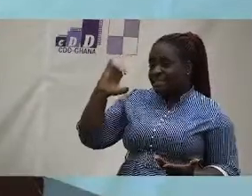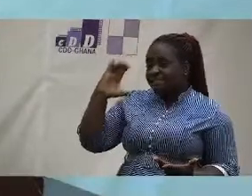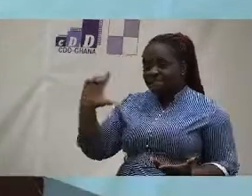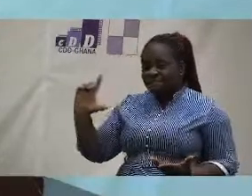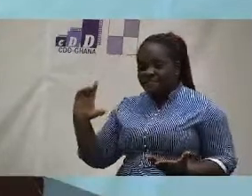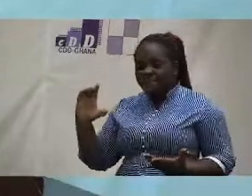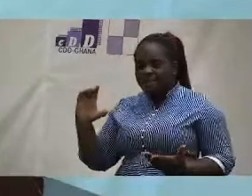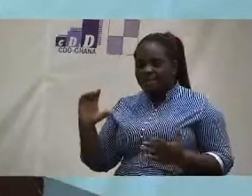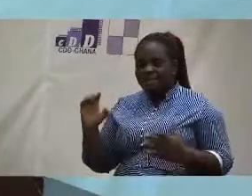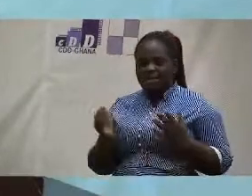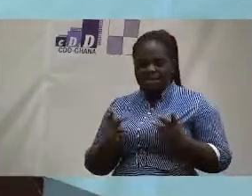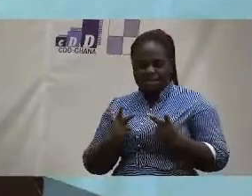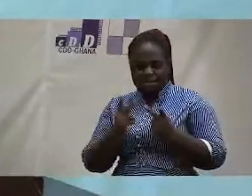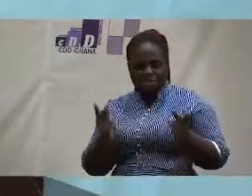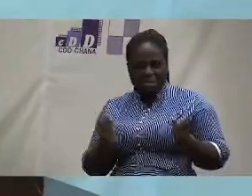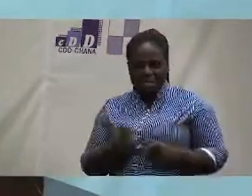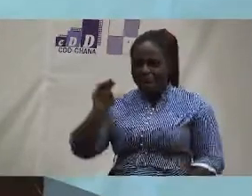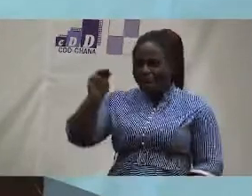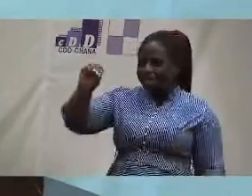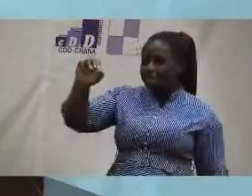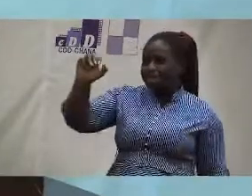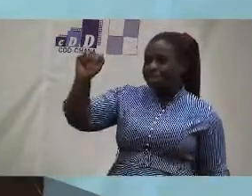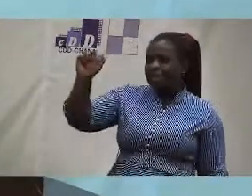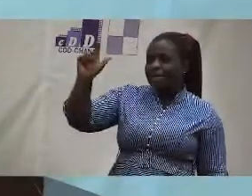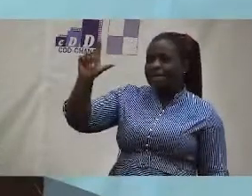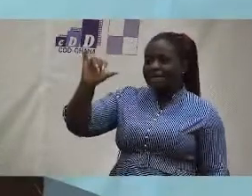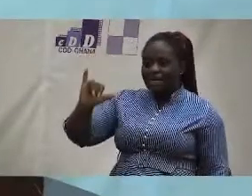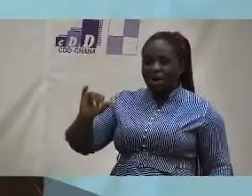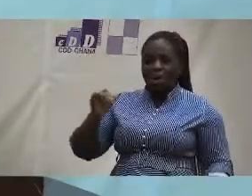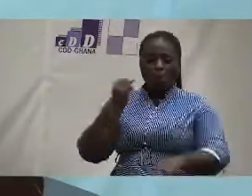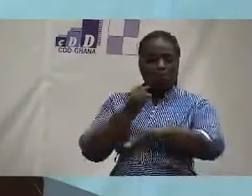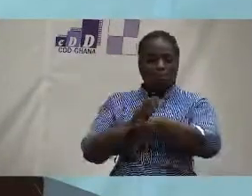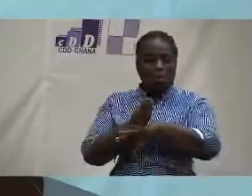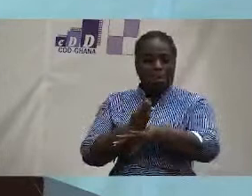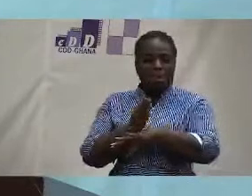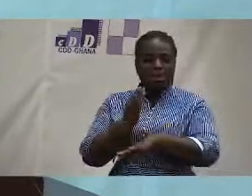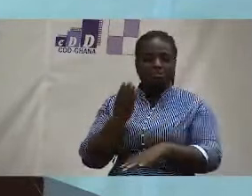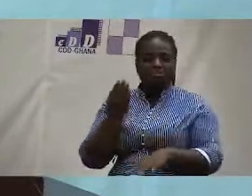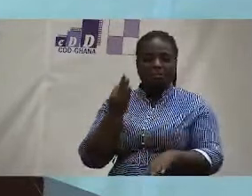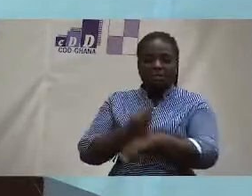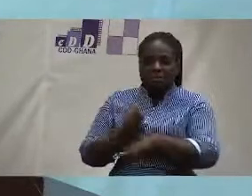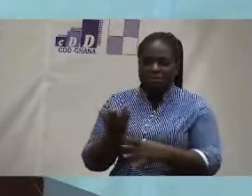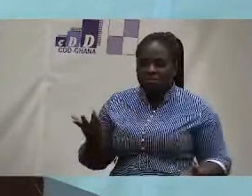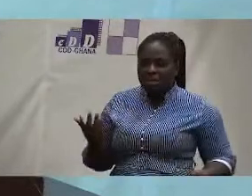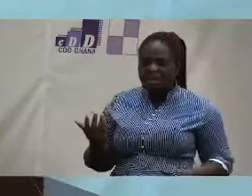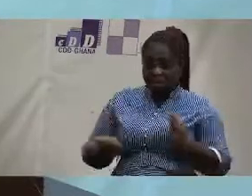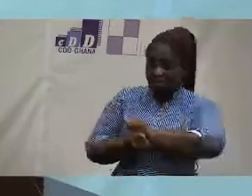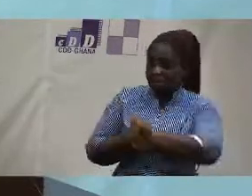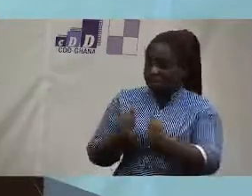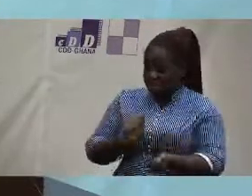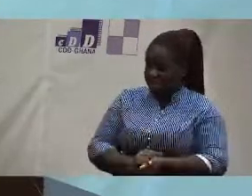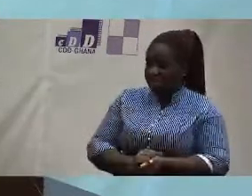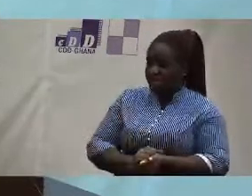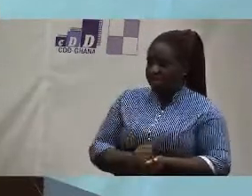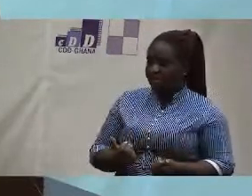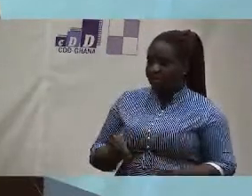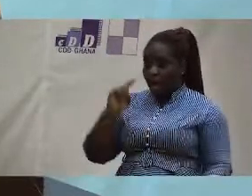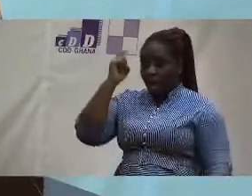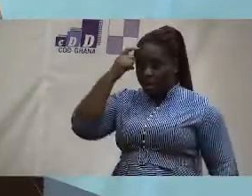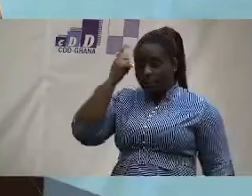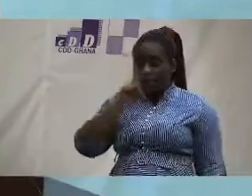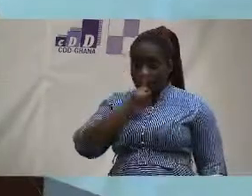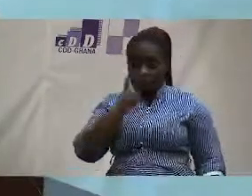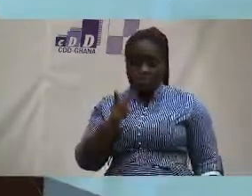in Mali, in Guinea, in Burkina Faso. There has actually been a change of